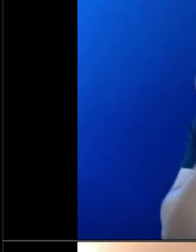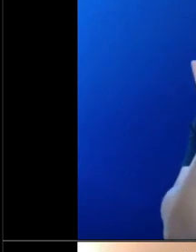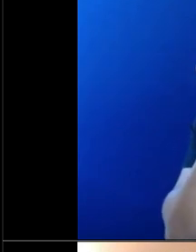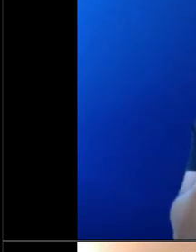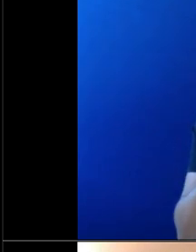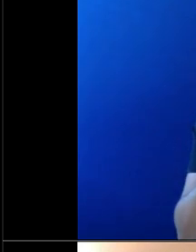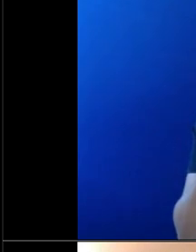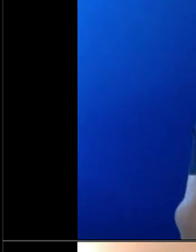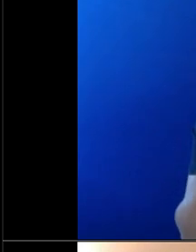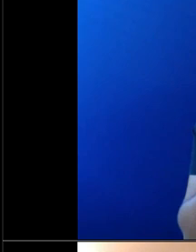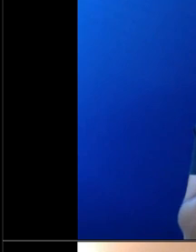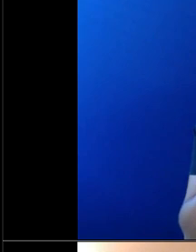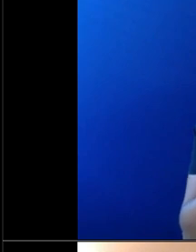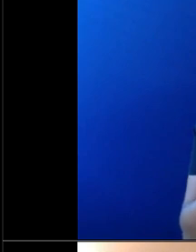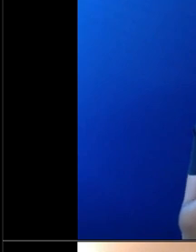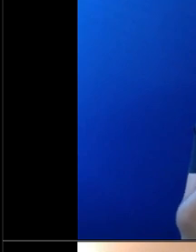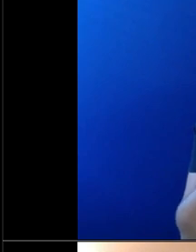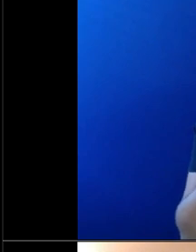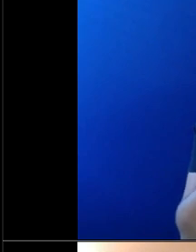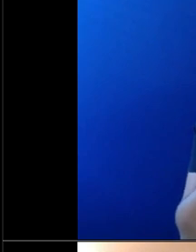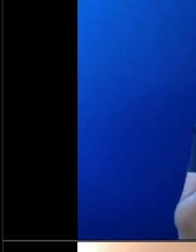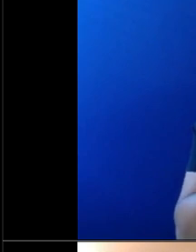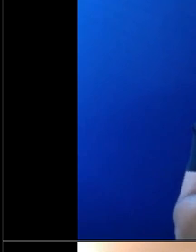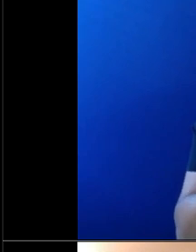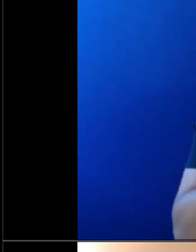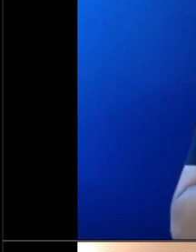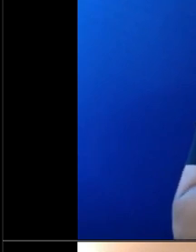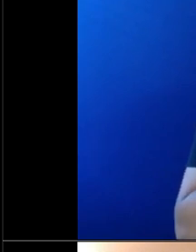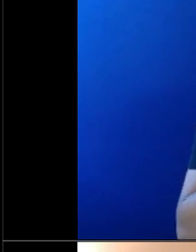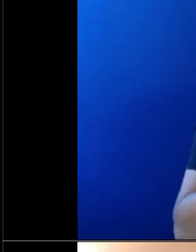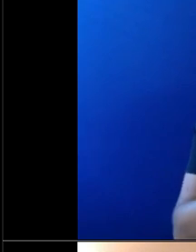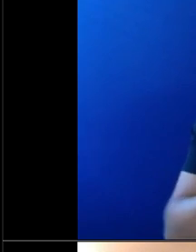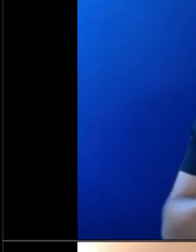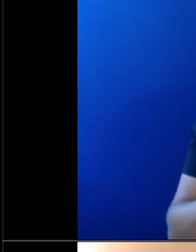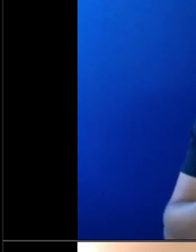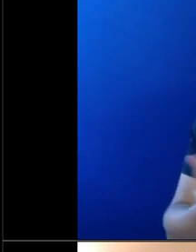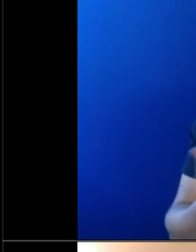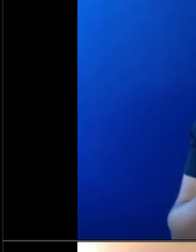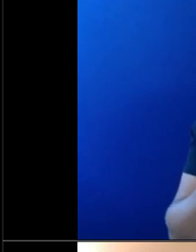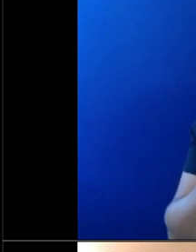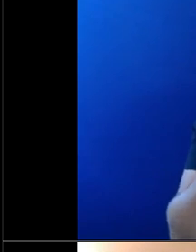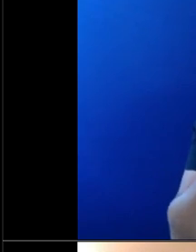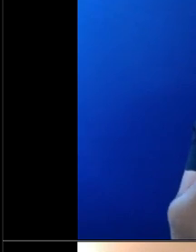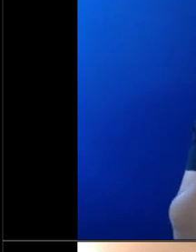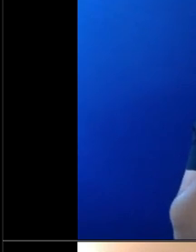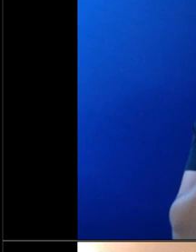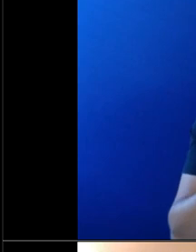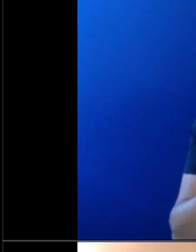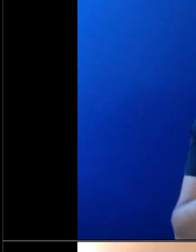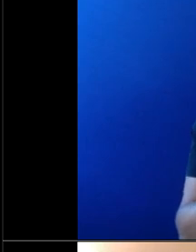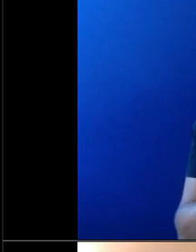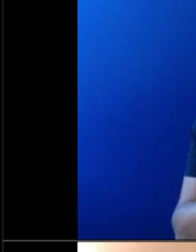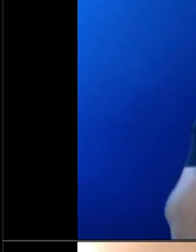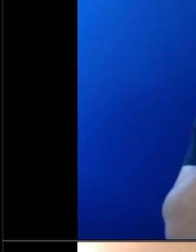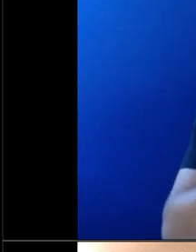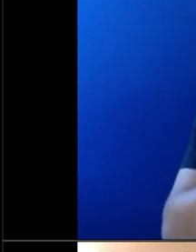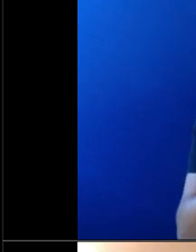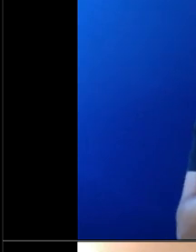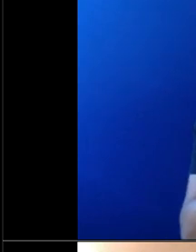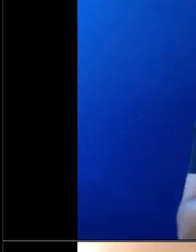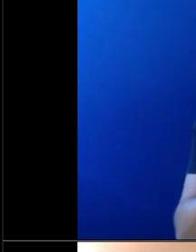it's really interesting. If you're able to observe them over time, you will notice the differences and sometimes the similarities as well. Good